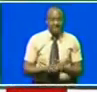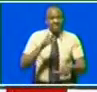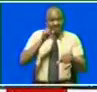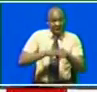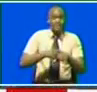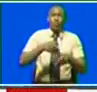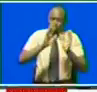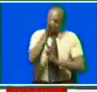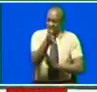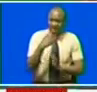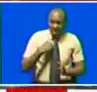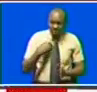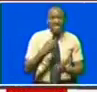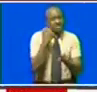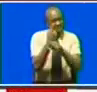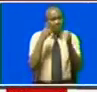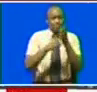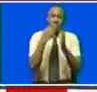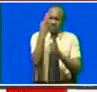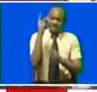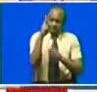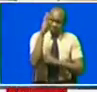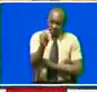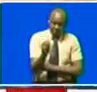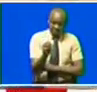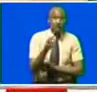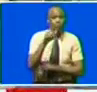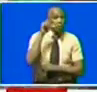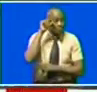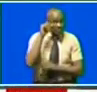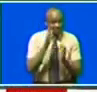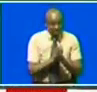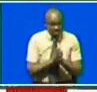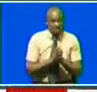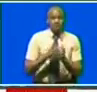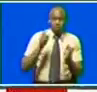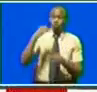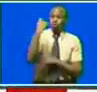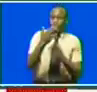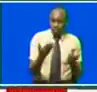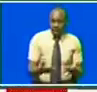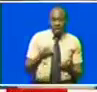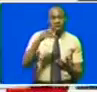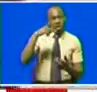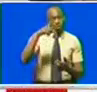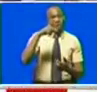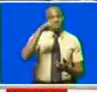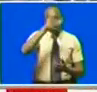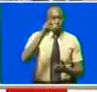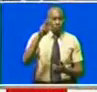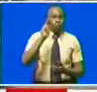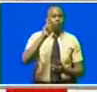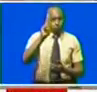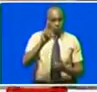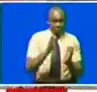highway will cover at least 11.3 kilometers, starting from Mombasa to terminate at Kwajomvu. Expansion